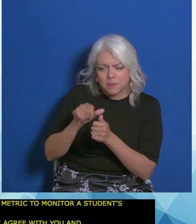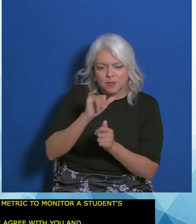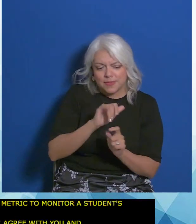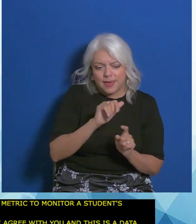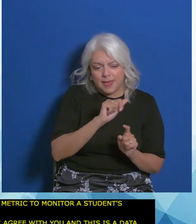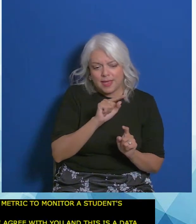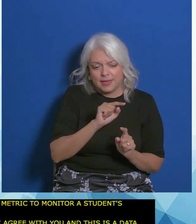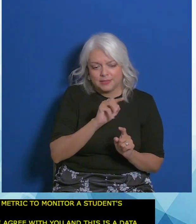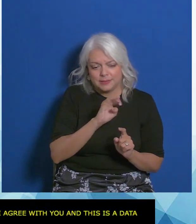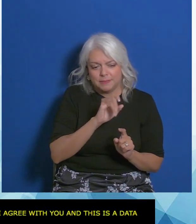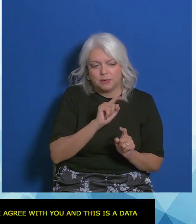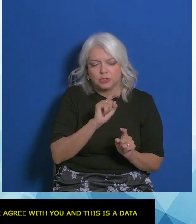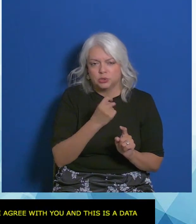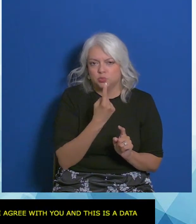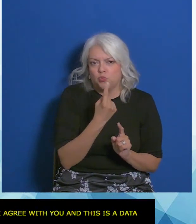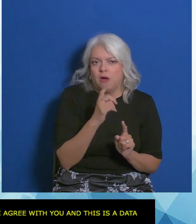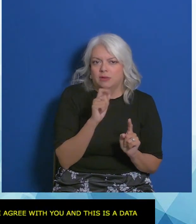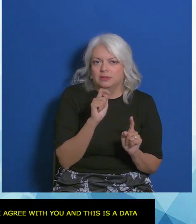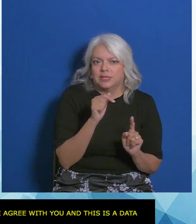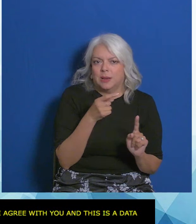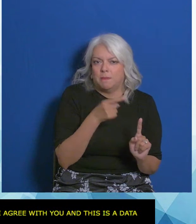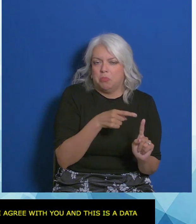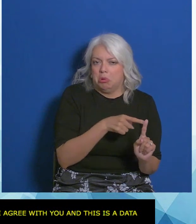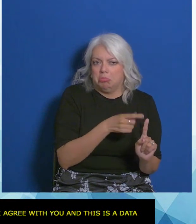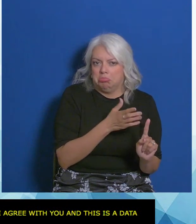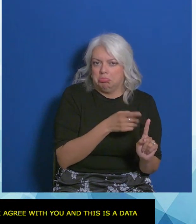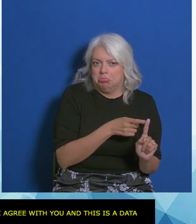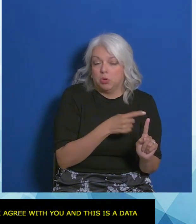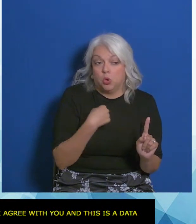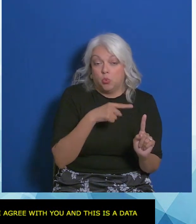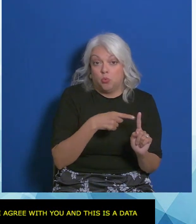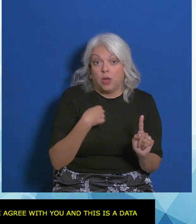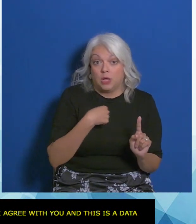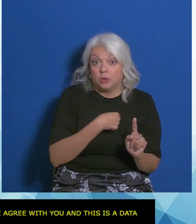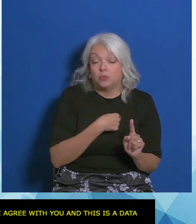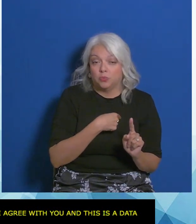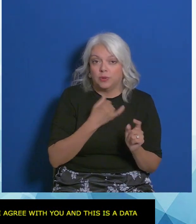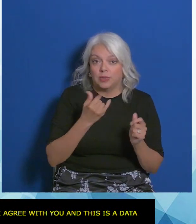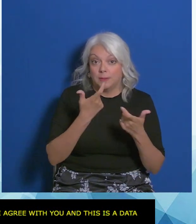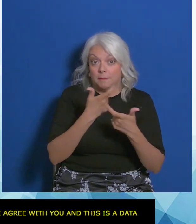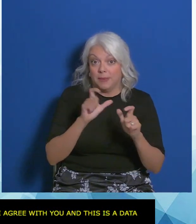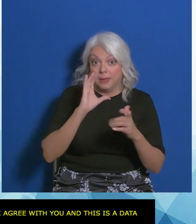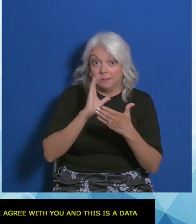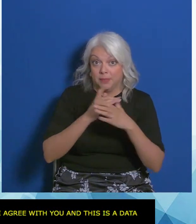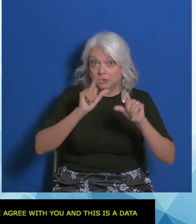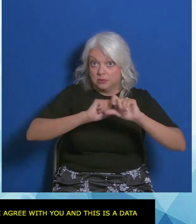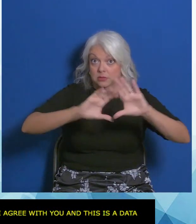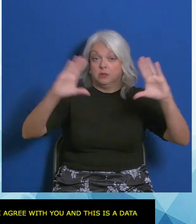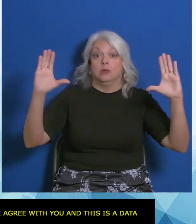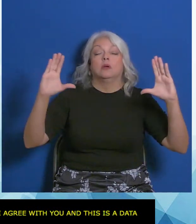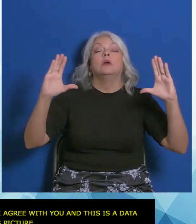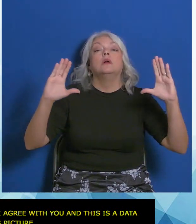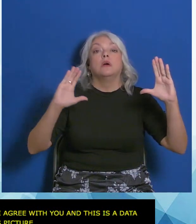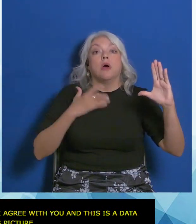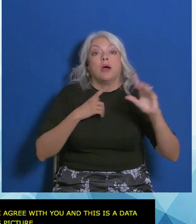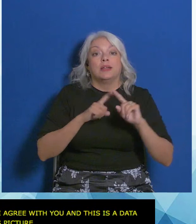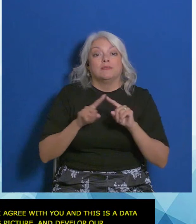It's something that when we tweak and go through this picture and develop our